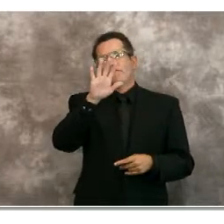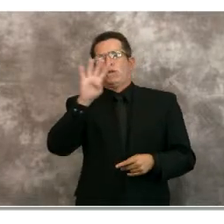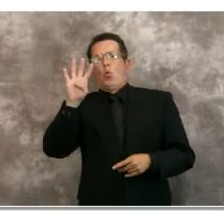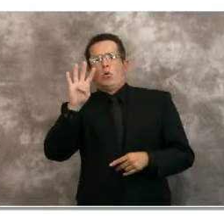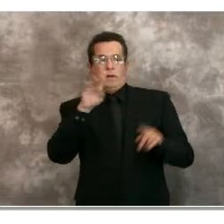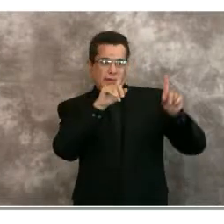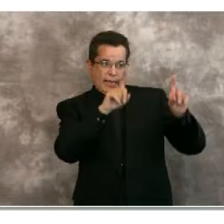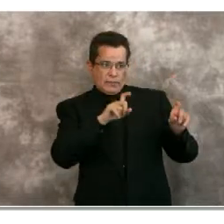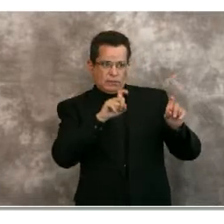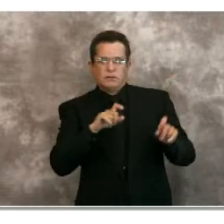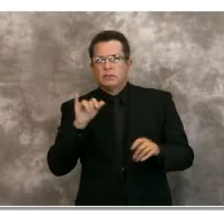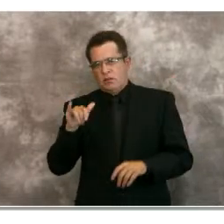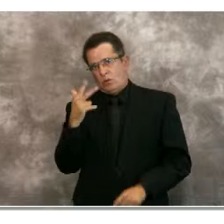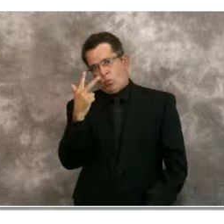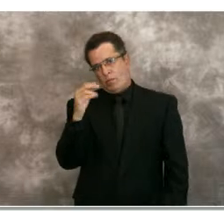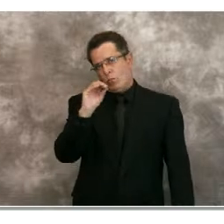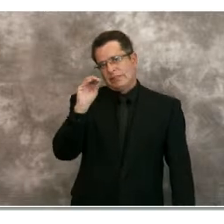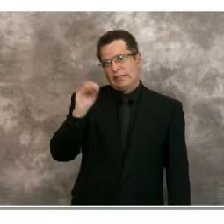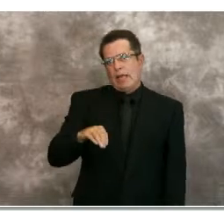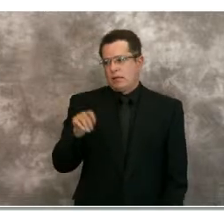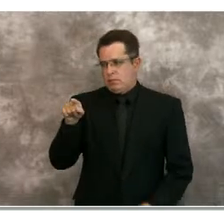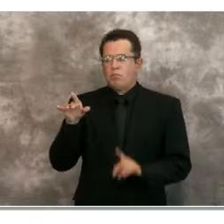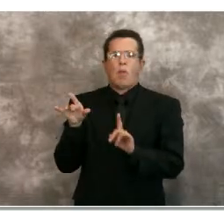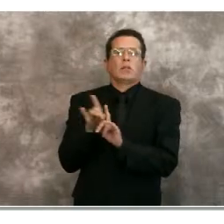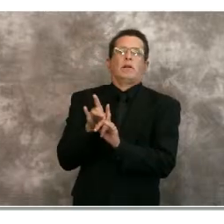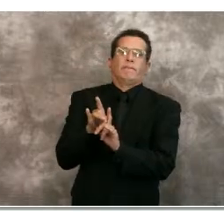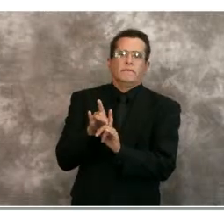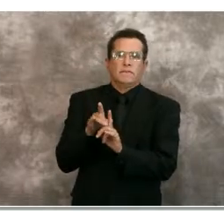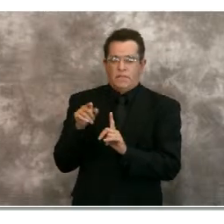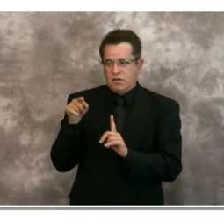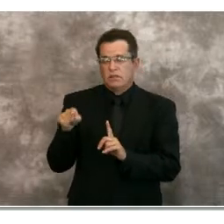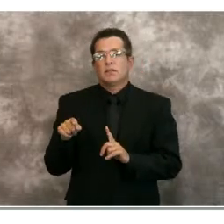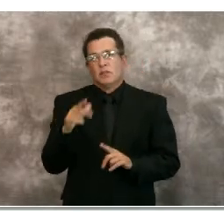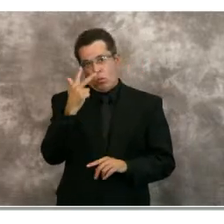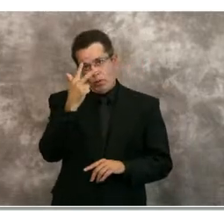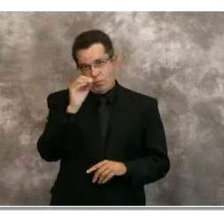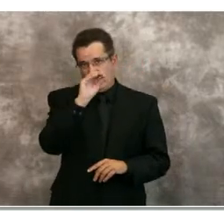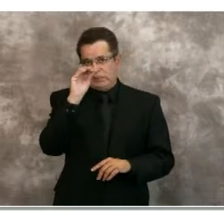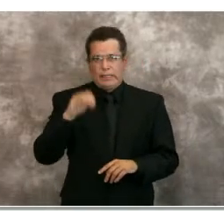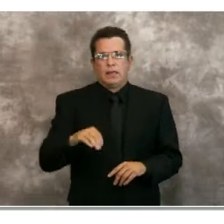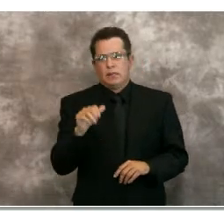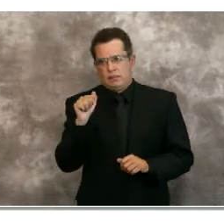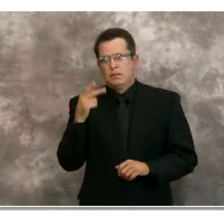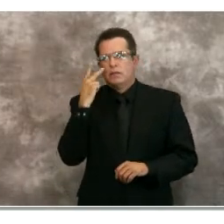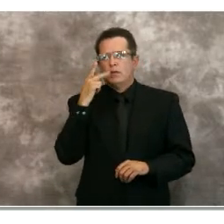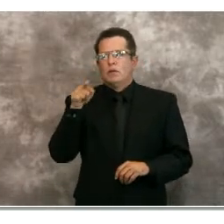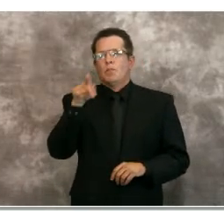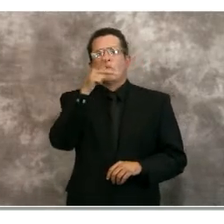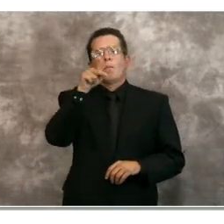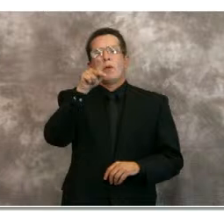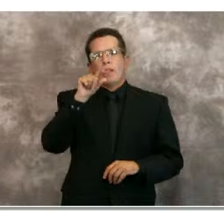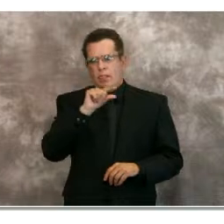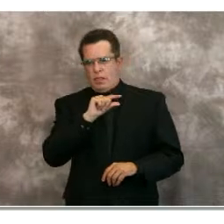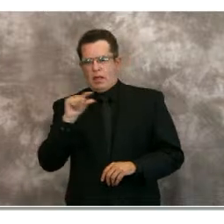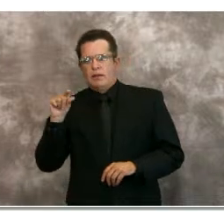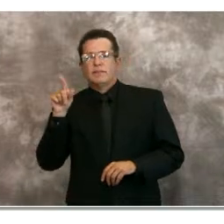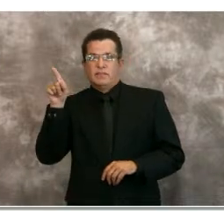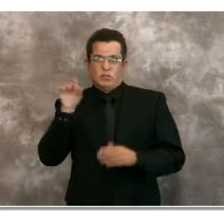is a 3% percentage positive. Again, you can see the orange or the purple line there